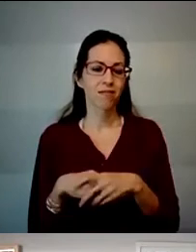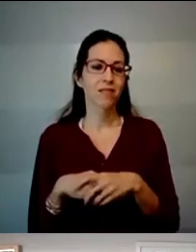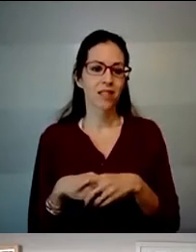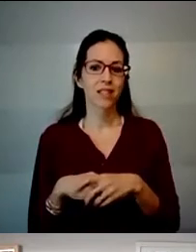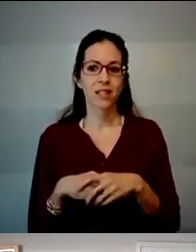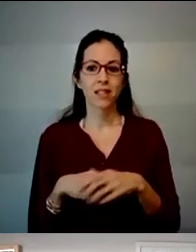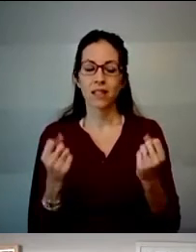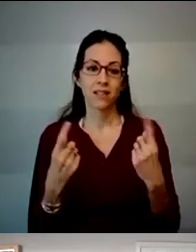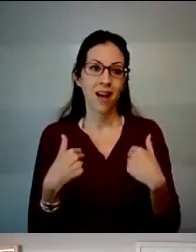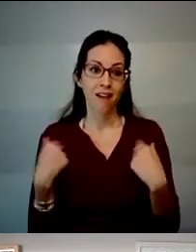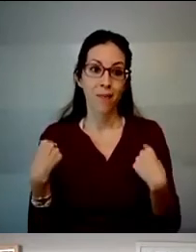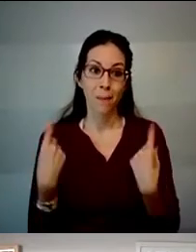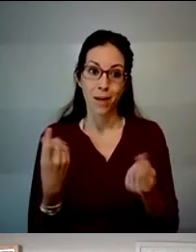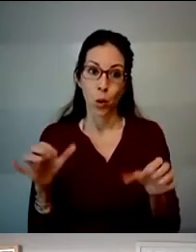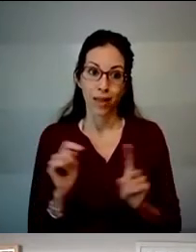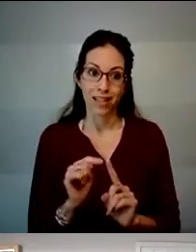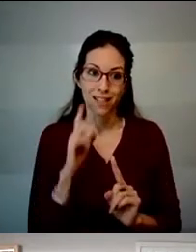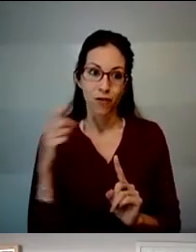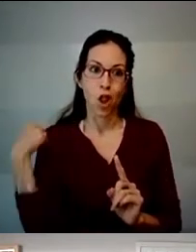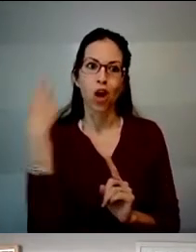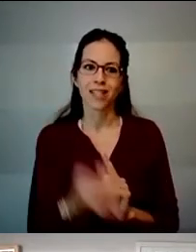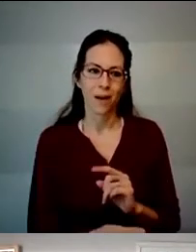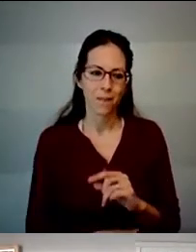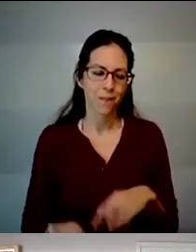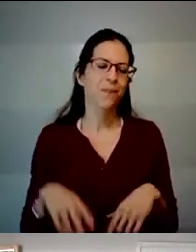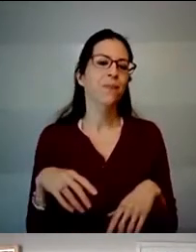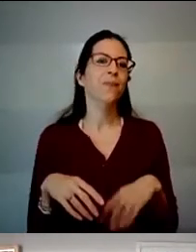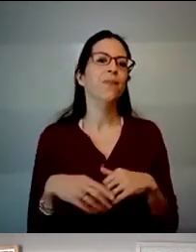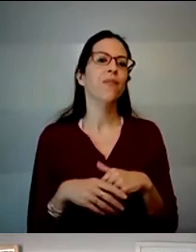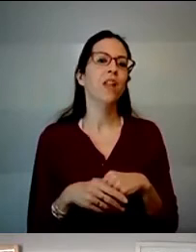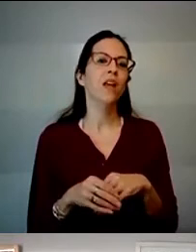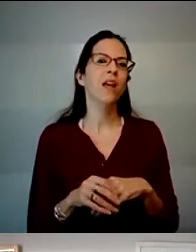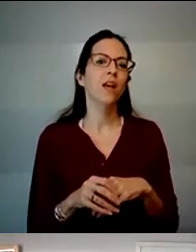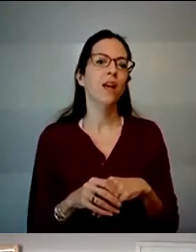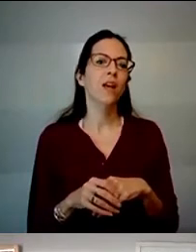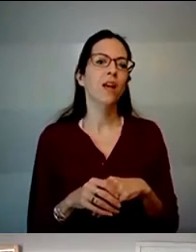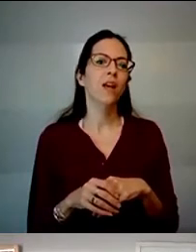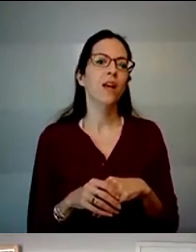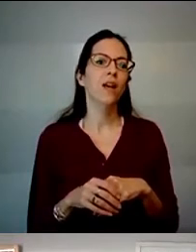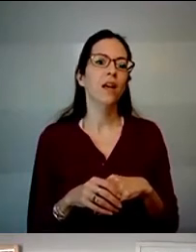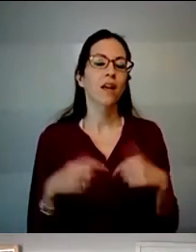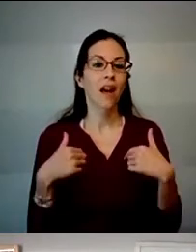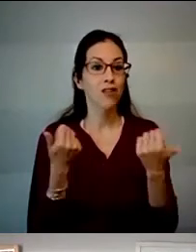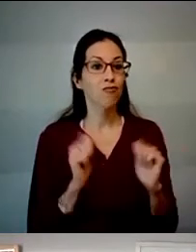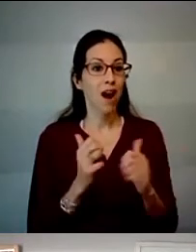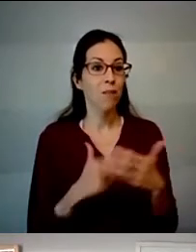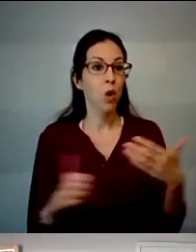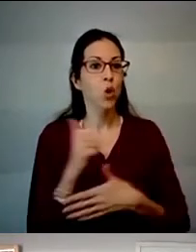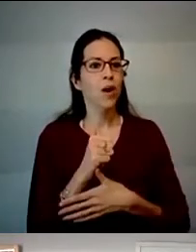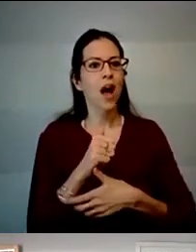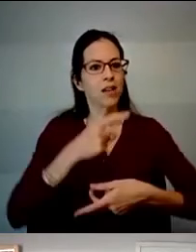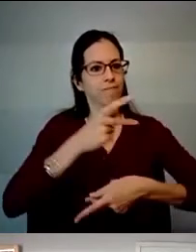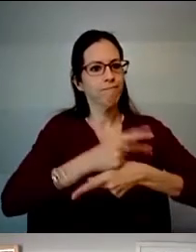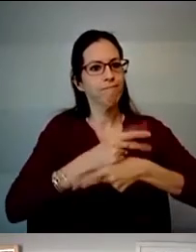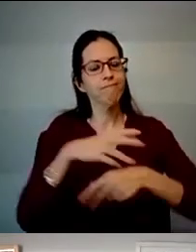I've been doing this for a little while. And, you know, what I've always tried to prioritize is the stewardship piece,